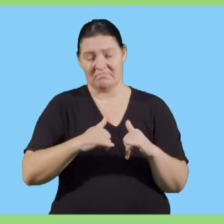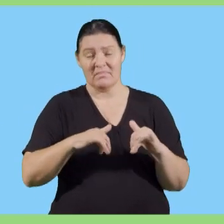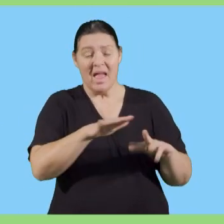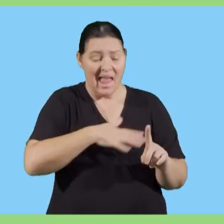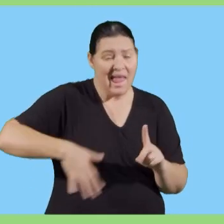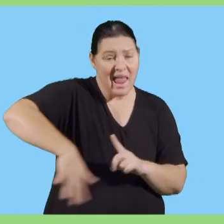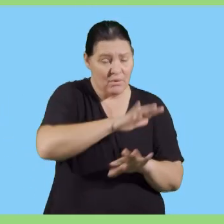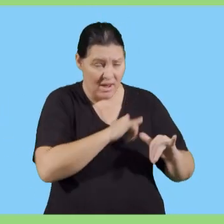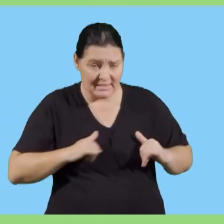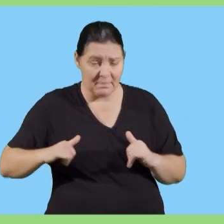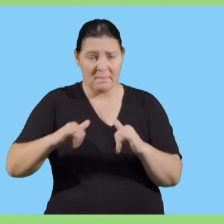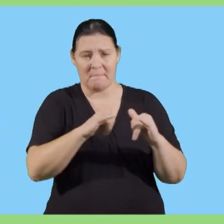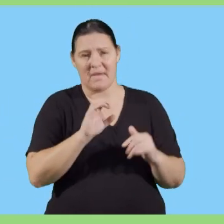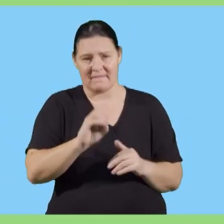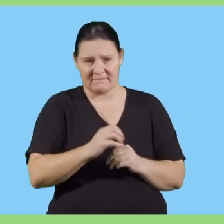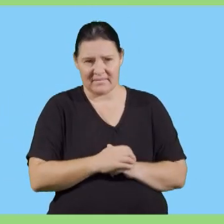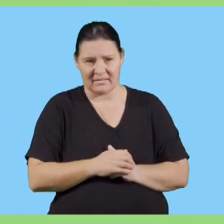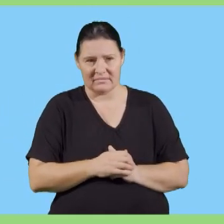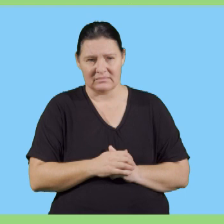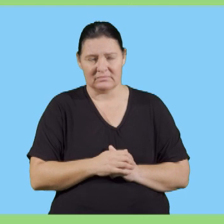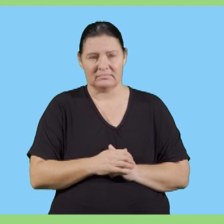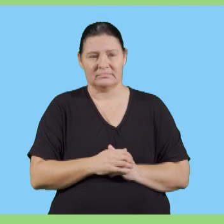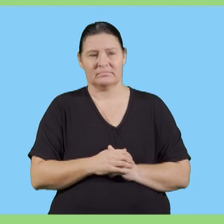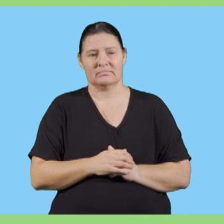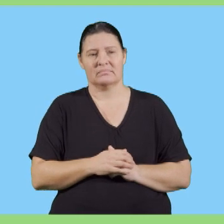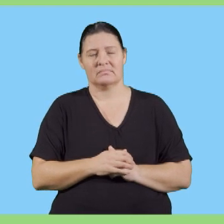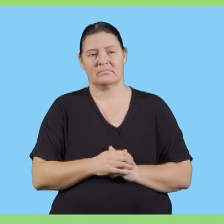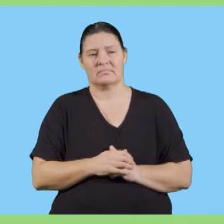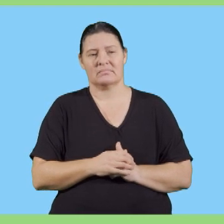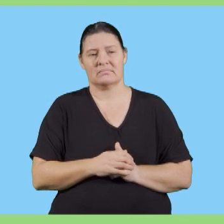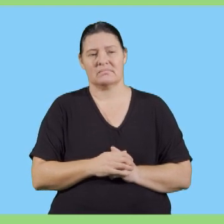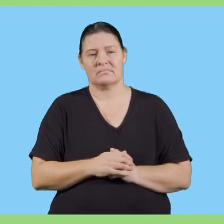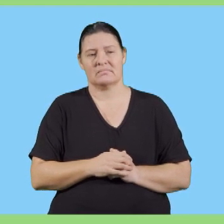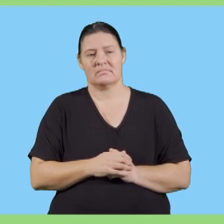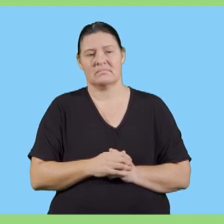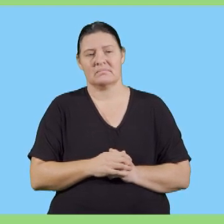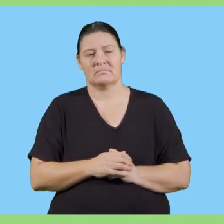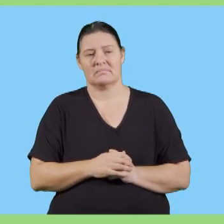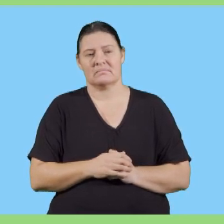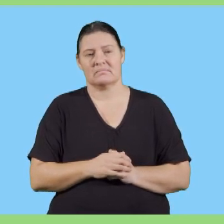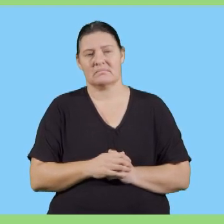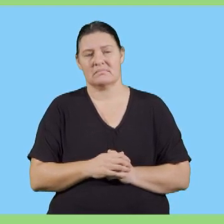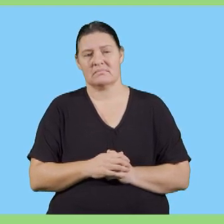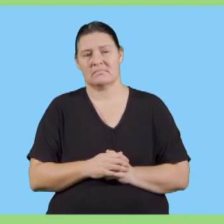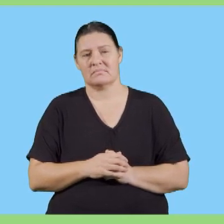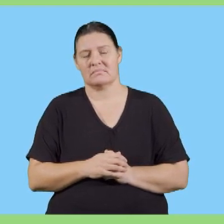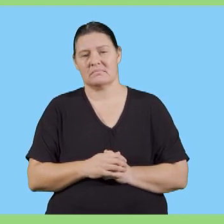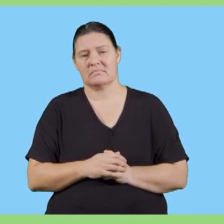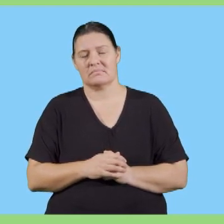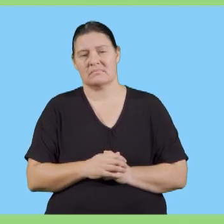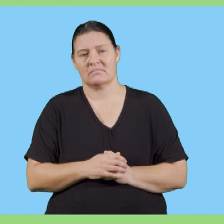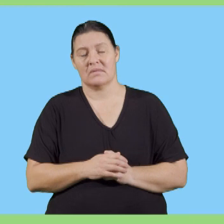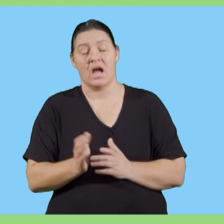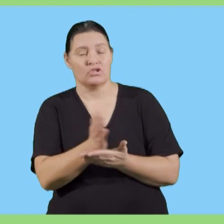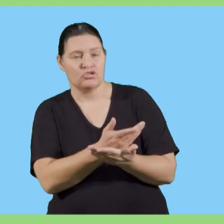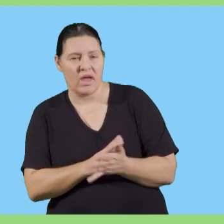the same, let me just erase here so that we go back to our statement, yes. So we say that